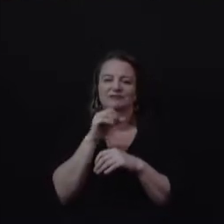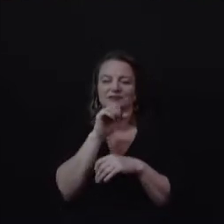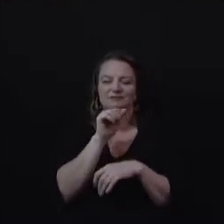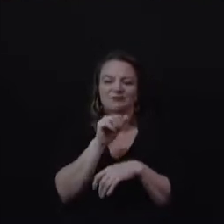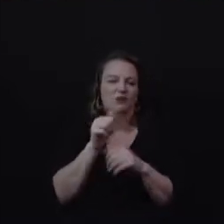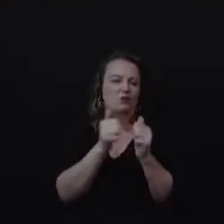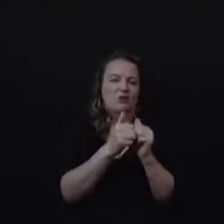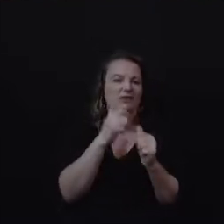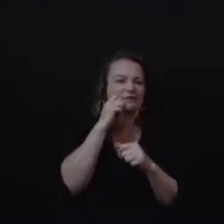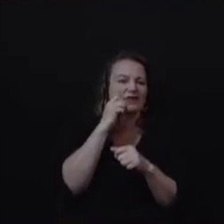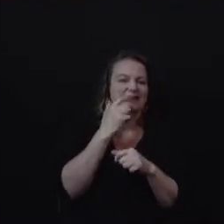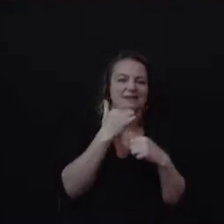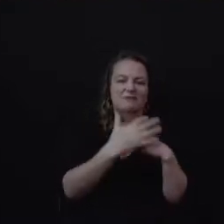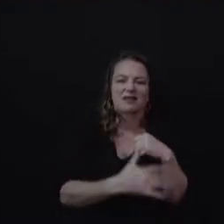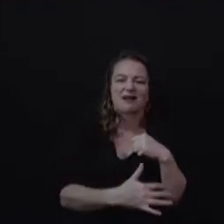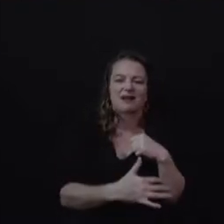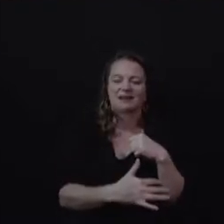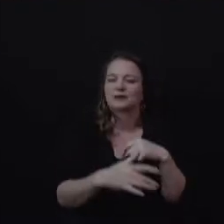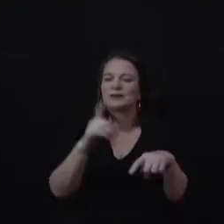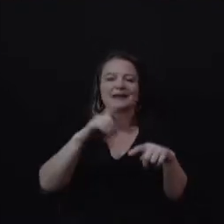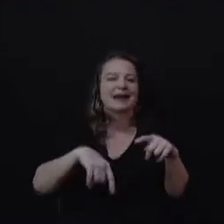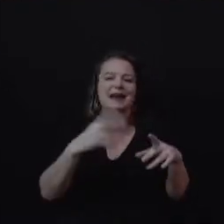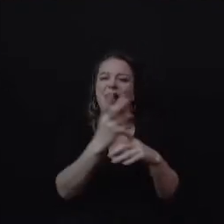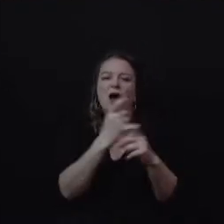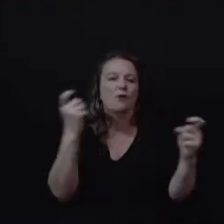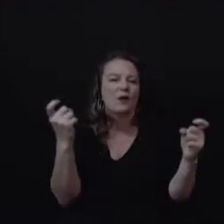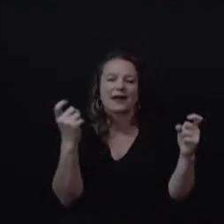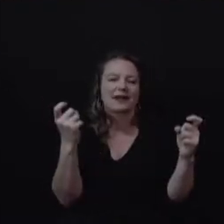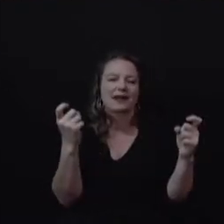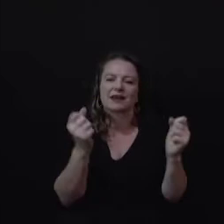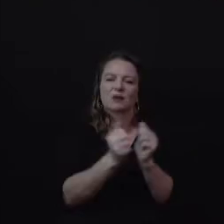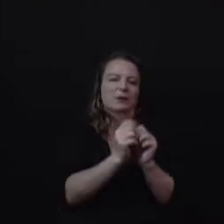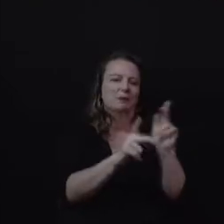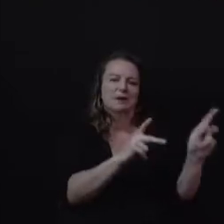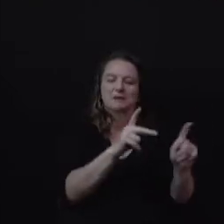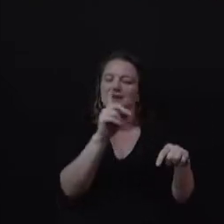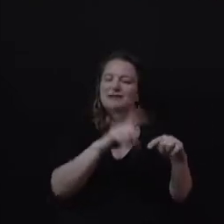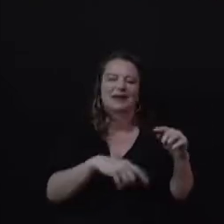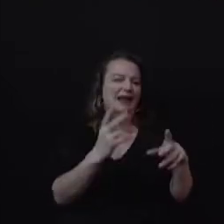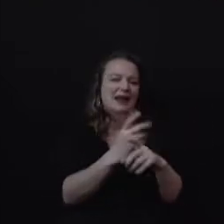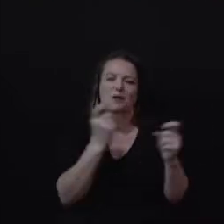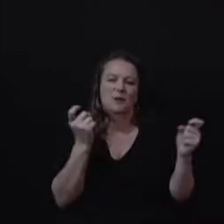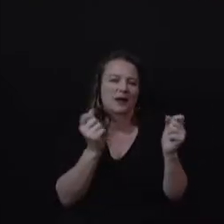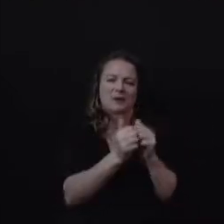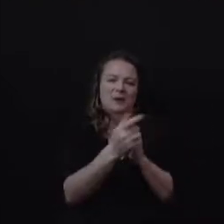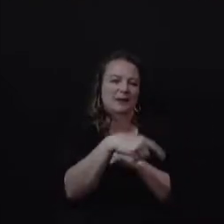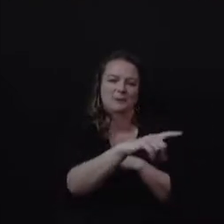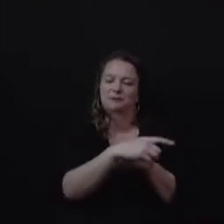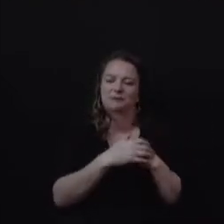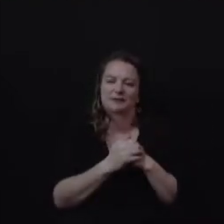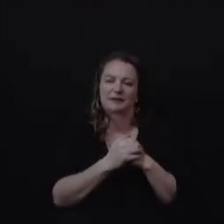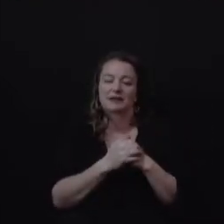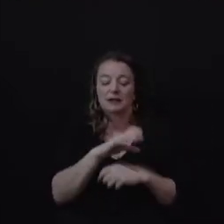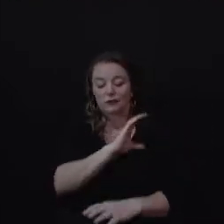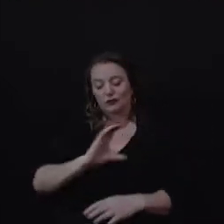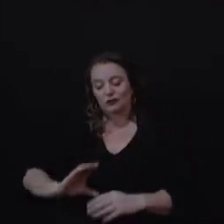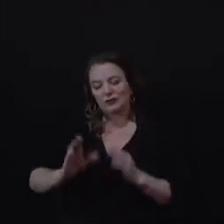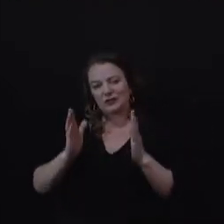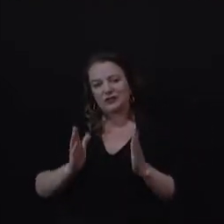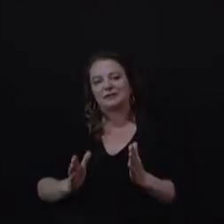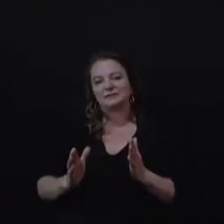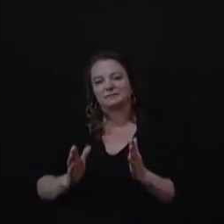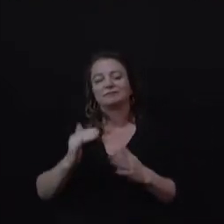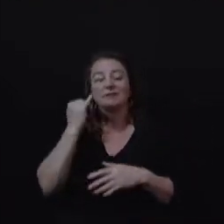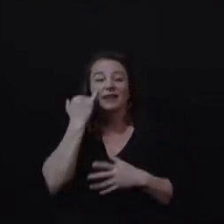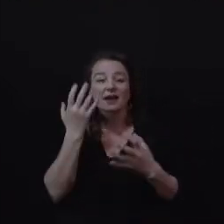to win battles with people. Stop trying to win battles with people as a Christian. Now, if you